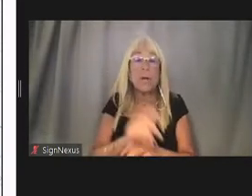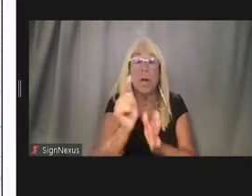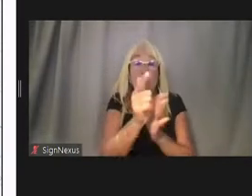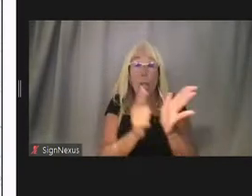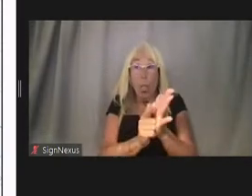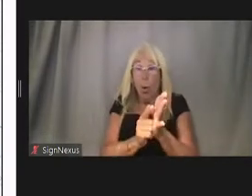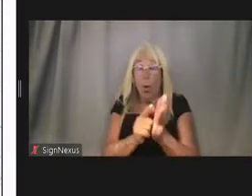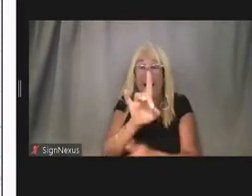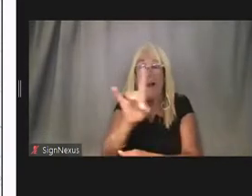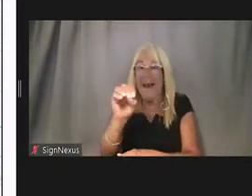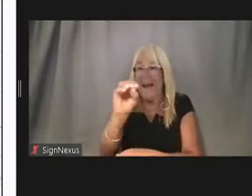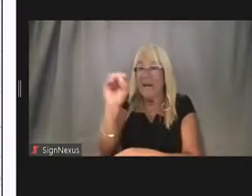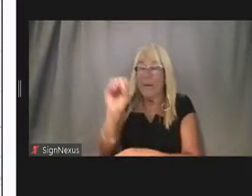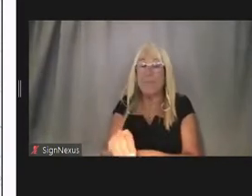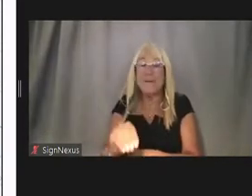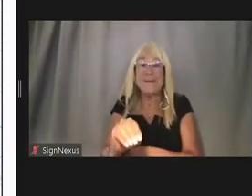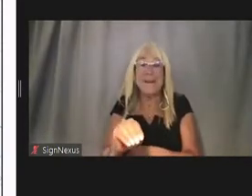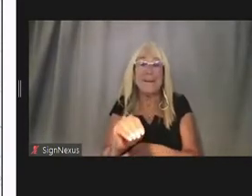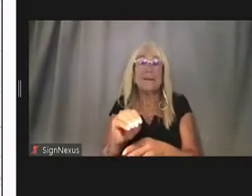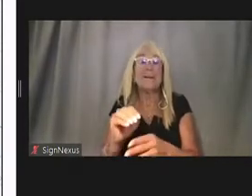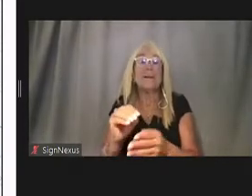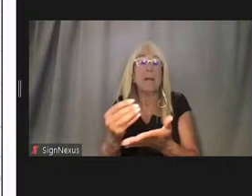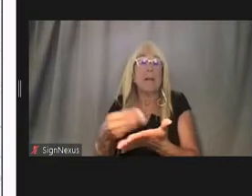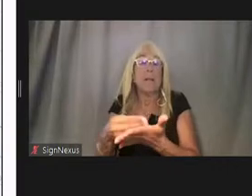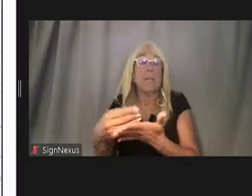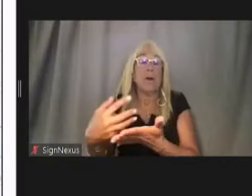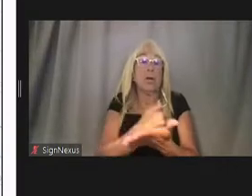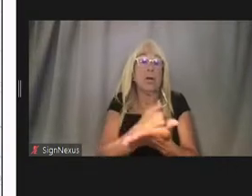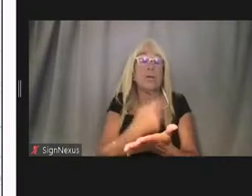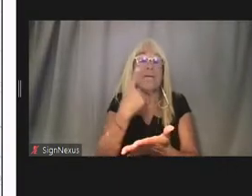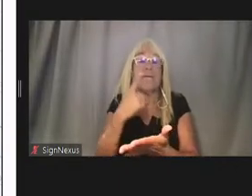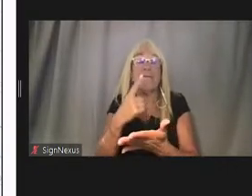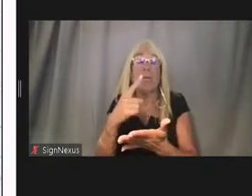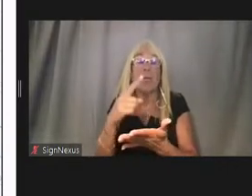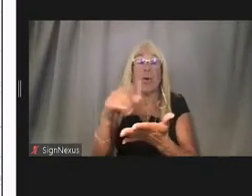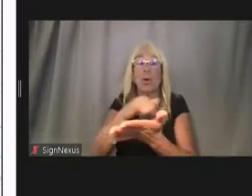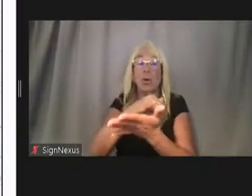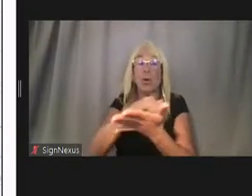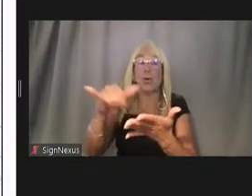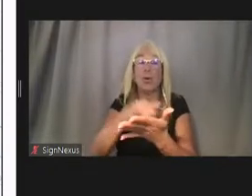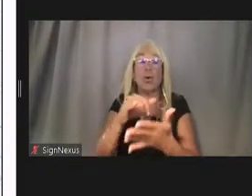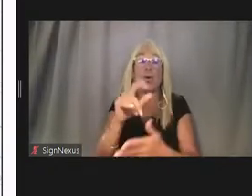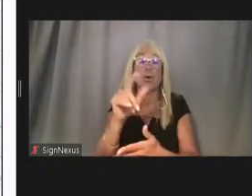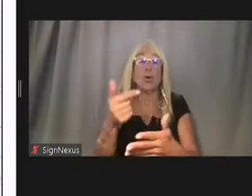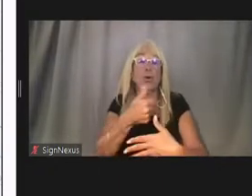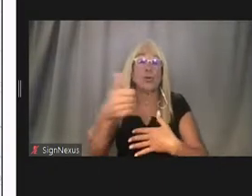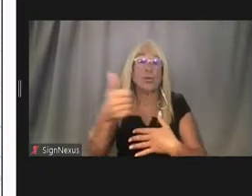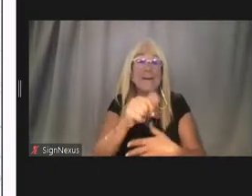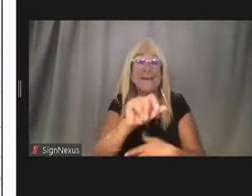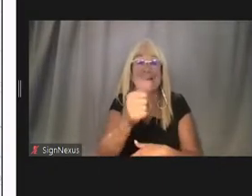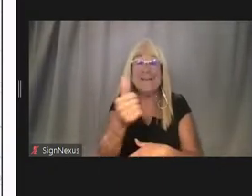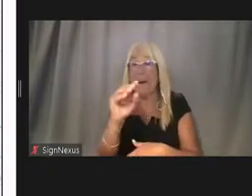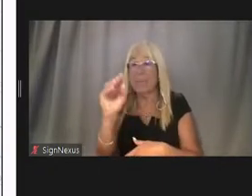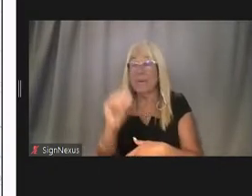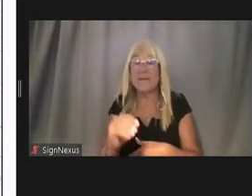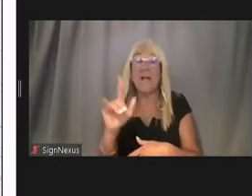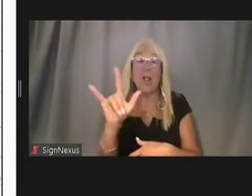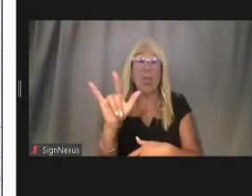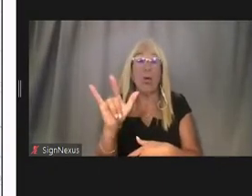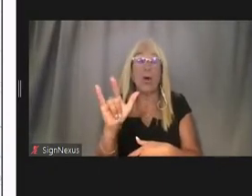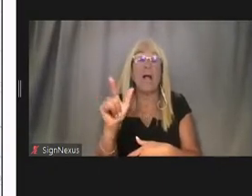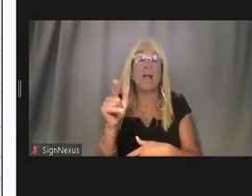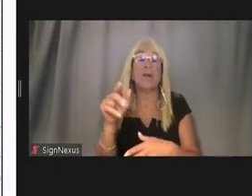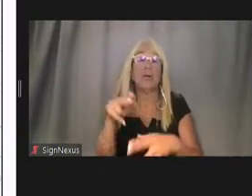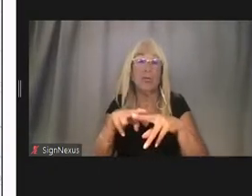80 percent of the net revenues would be used for New York City Transit Capital Improvements 10 would be used for Long Island Railroad and 10 percent for